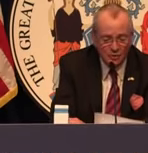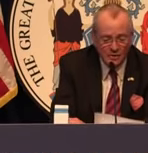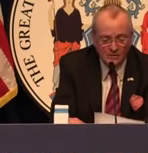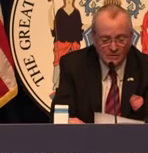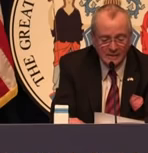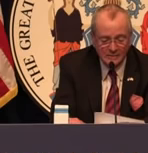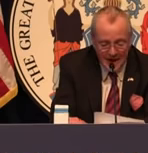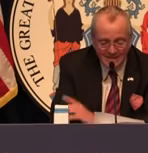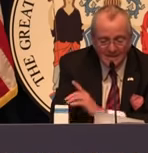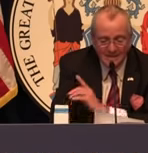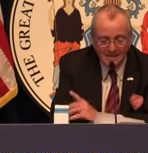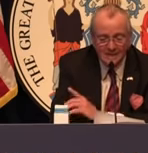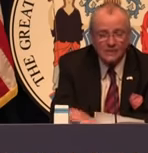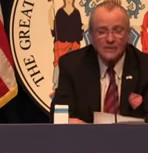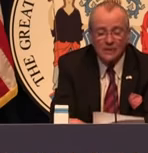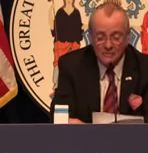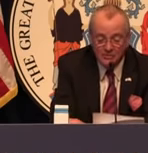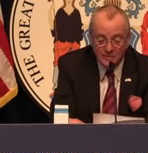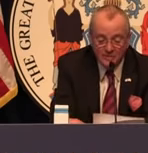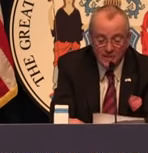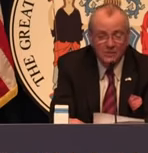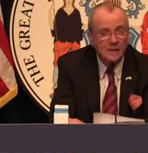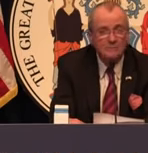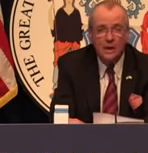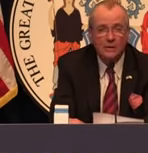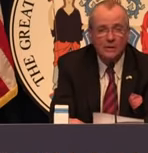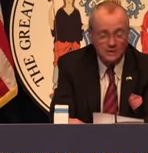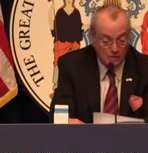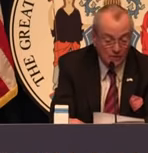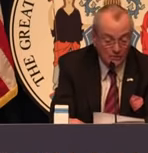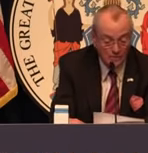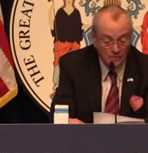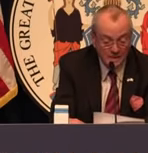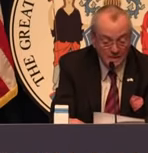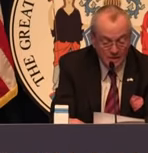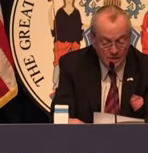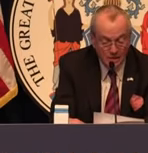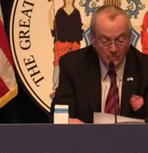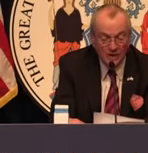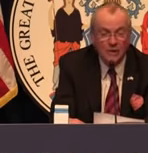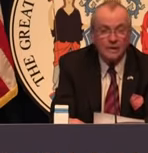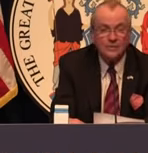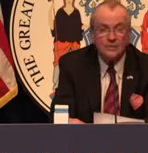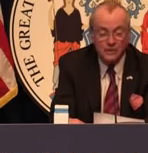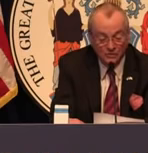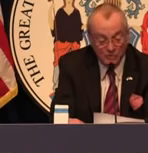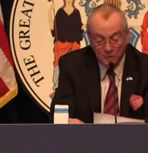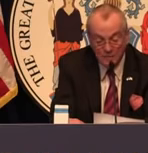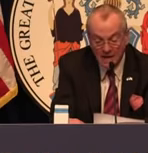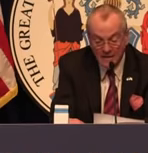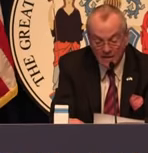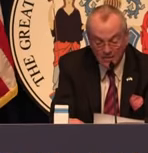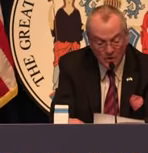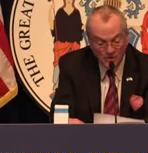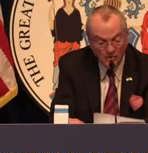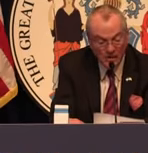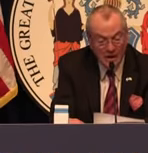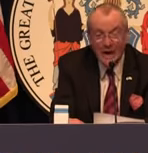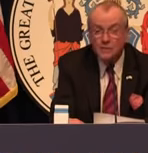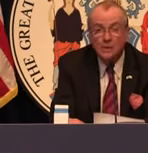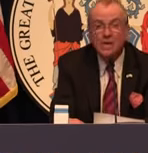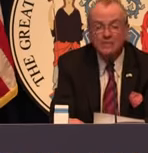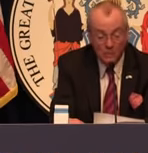of stories. That, in and of itself, is an unparalleled loss. Joe, Sarah, and Teresa will remain in our